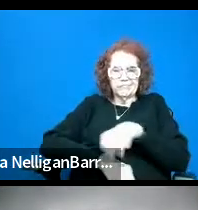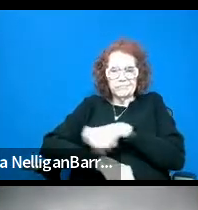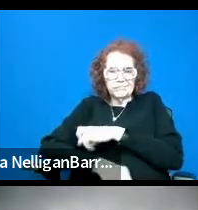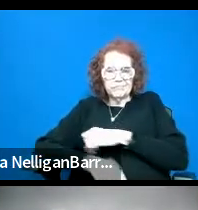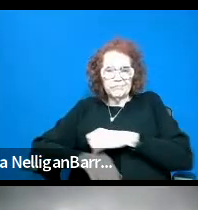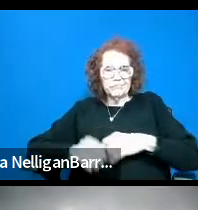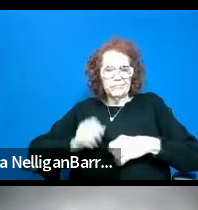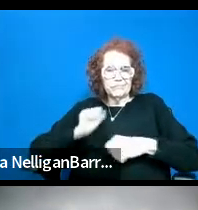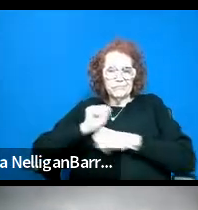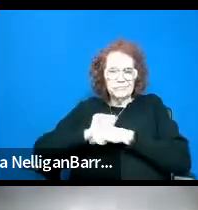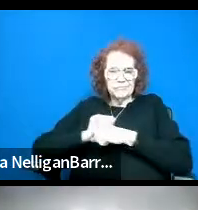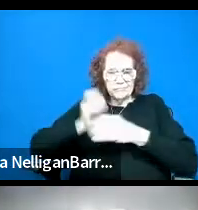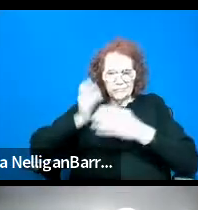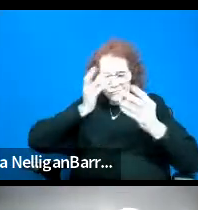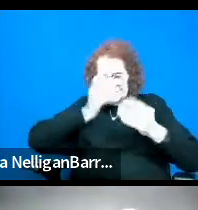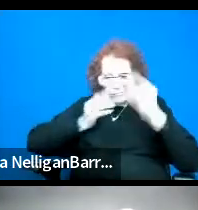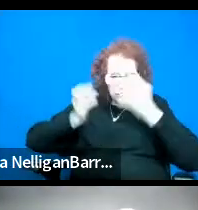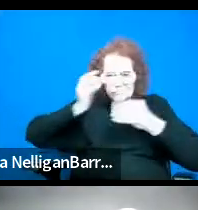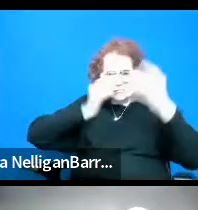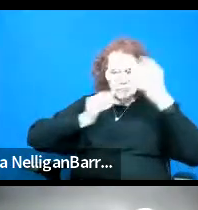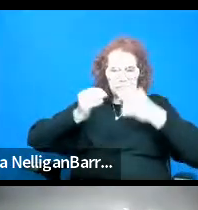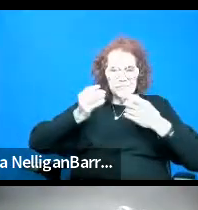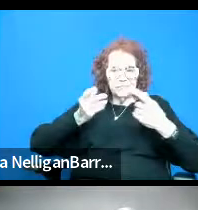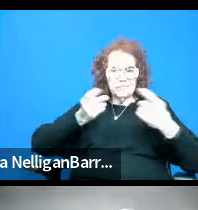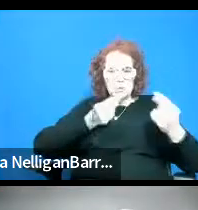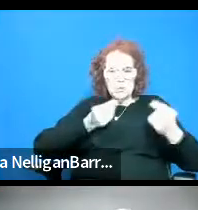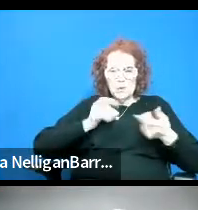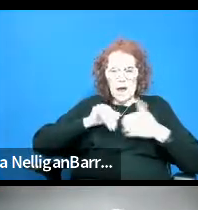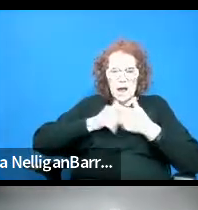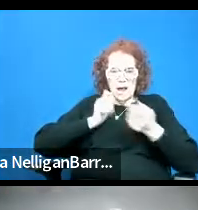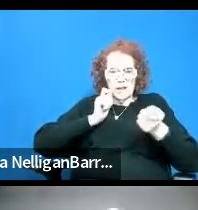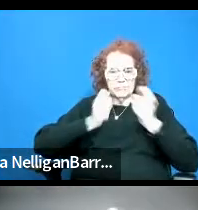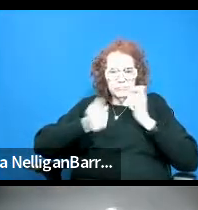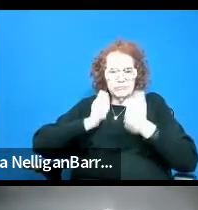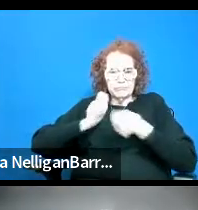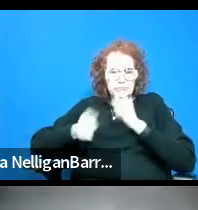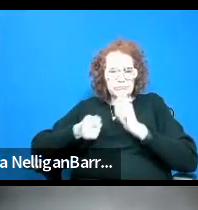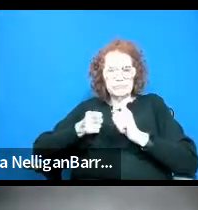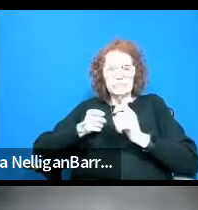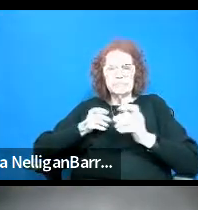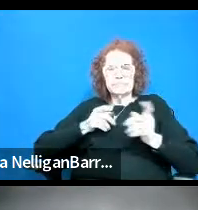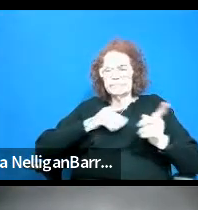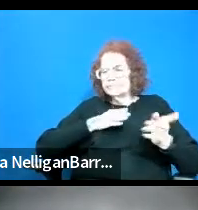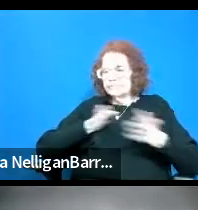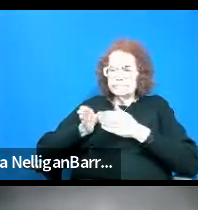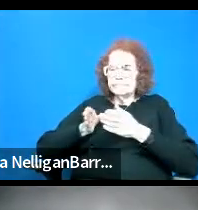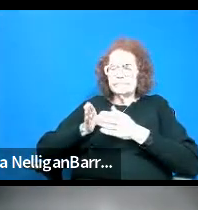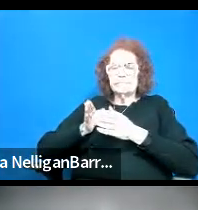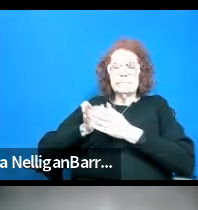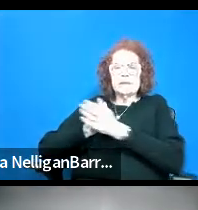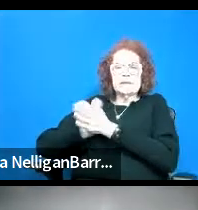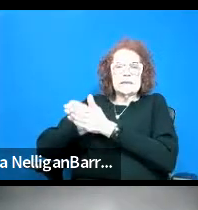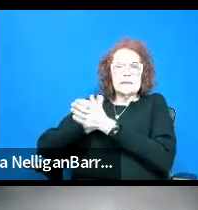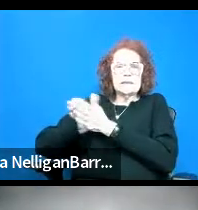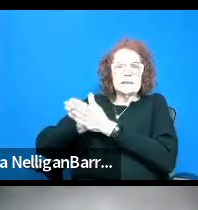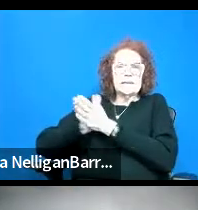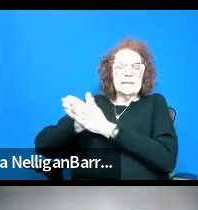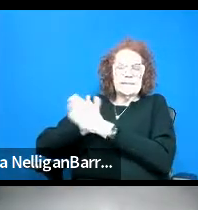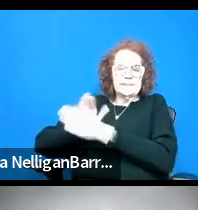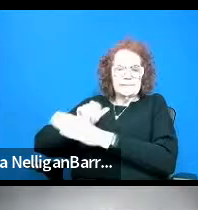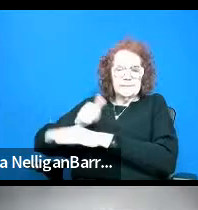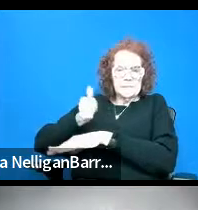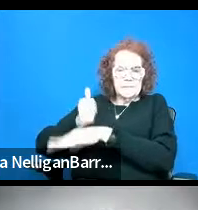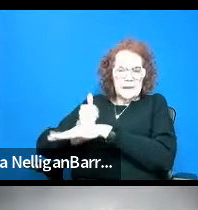be incentive-based, if at all possible. I know there's equity issues there. We want to stay away from items like